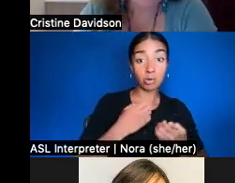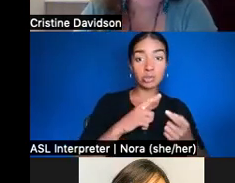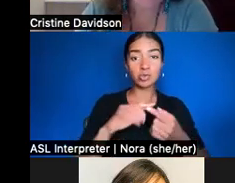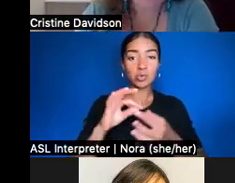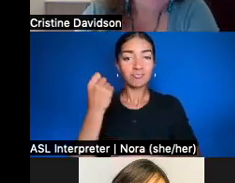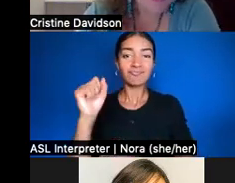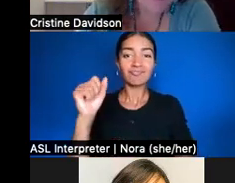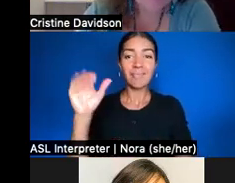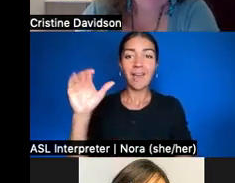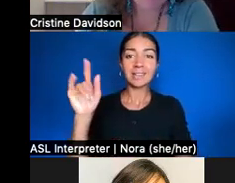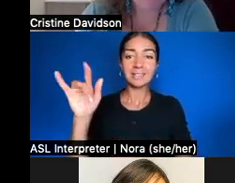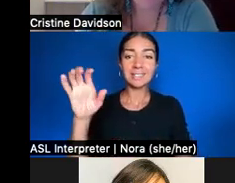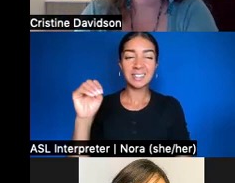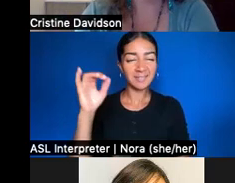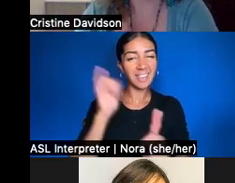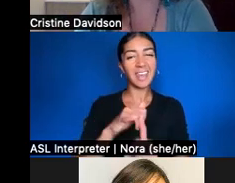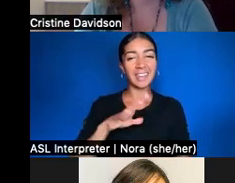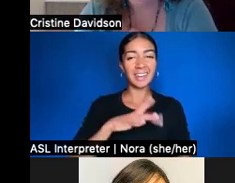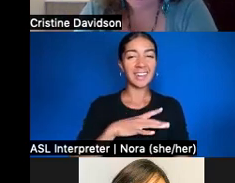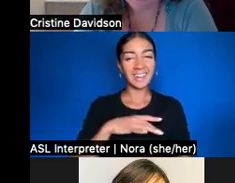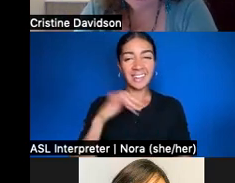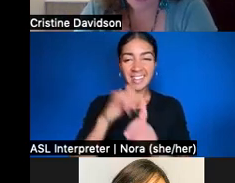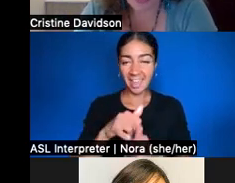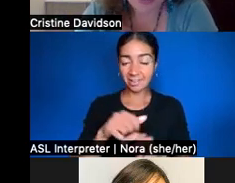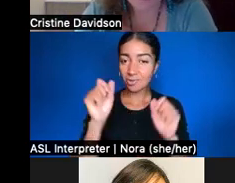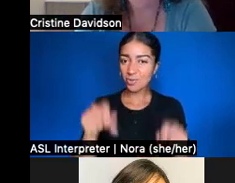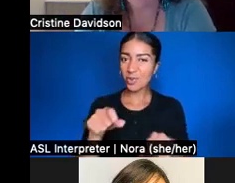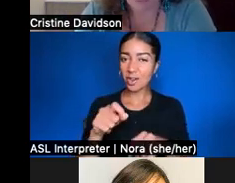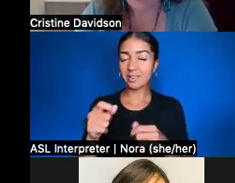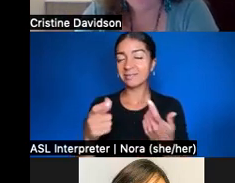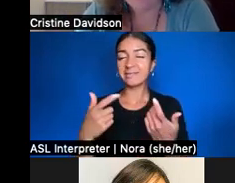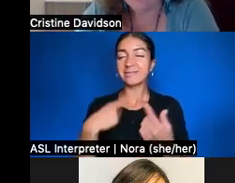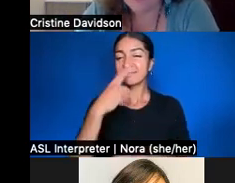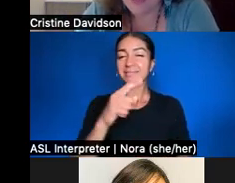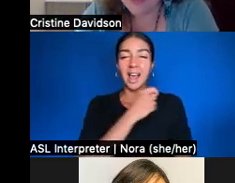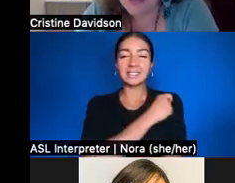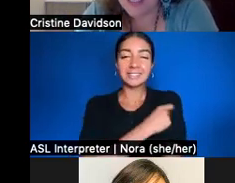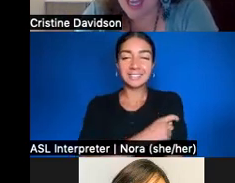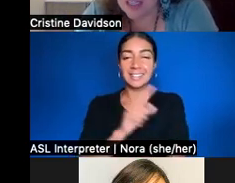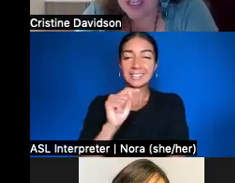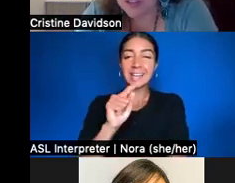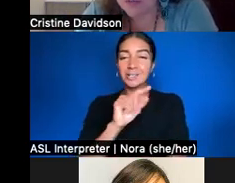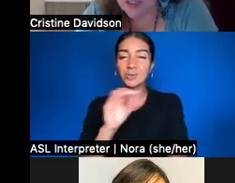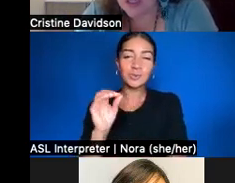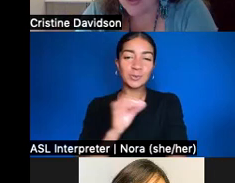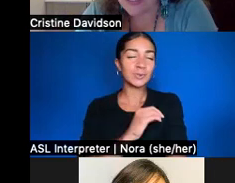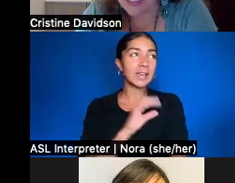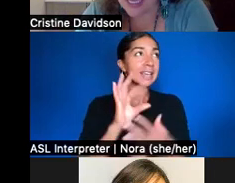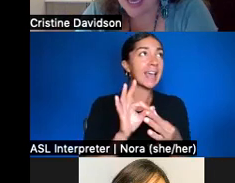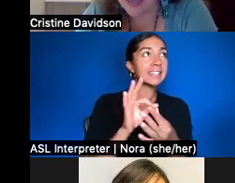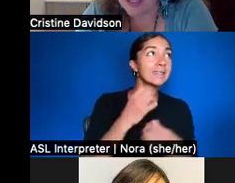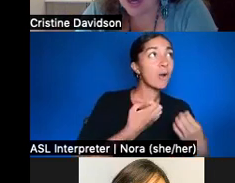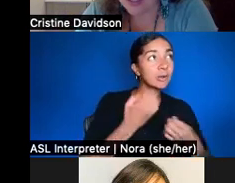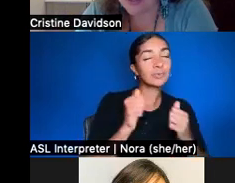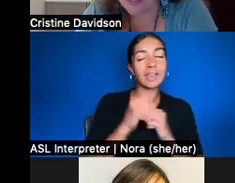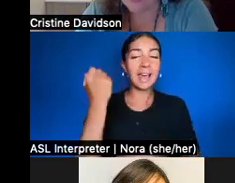Connecting emotions with activism. You could probably tattoo that on me somewhere. I love that. Okay, acknowledge how difficult it was to